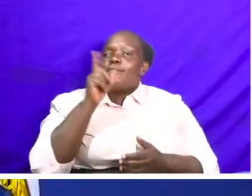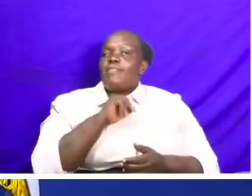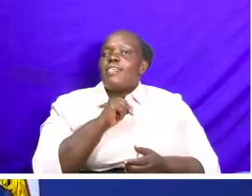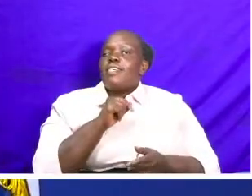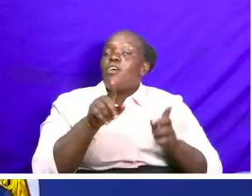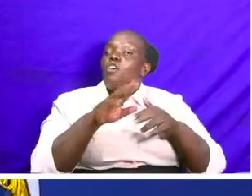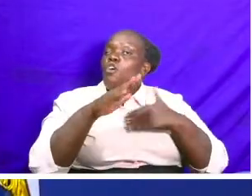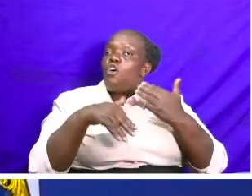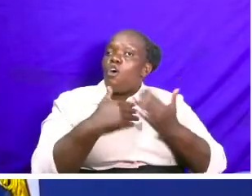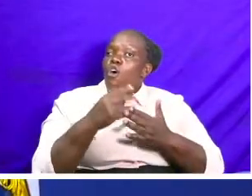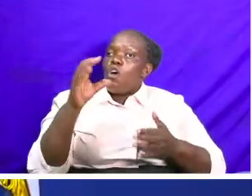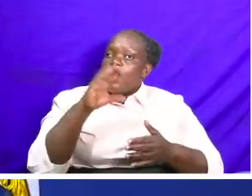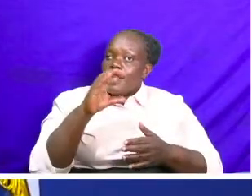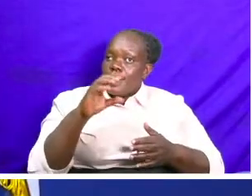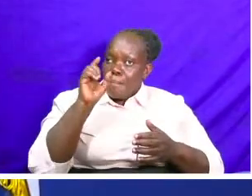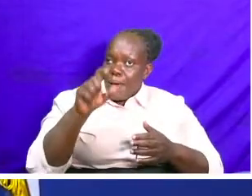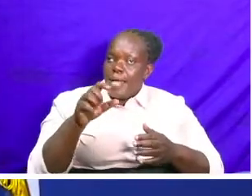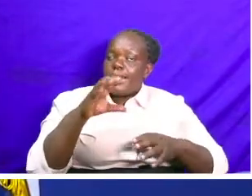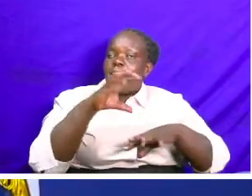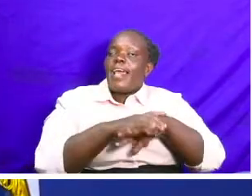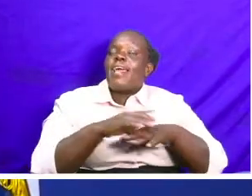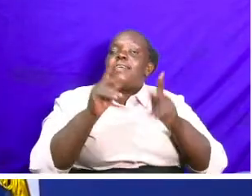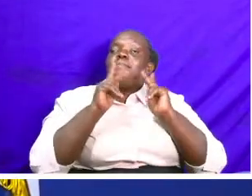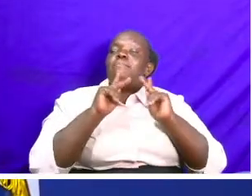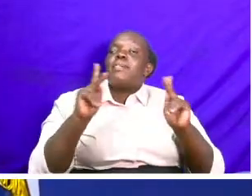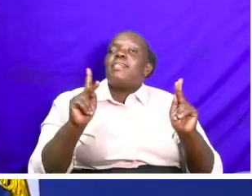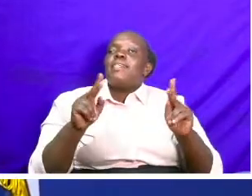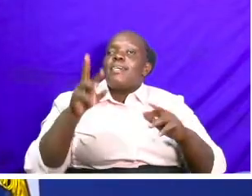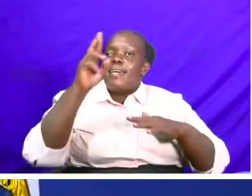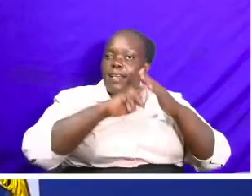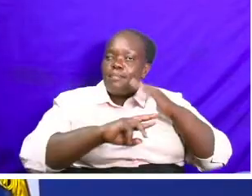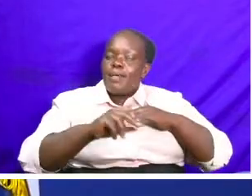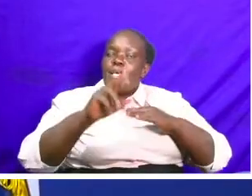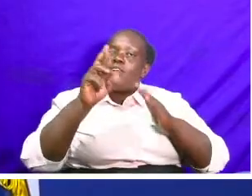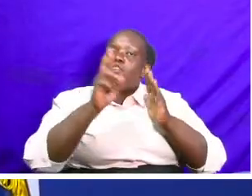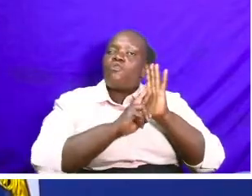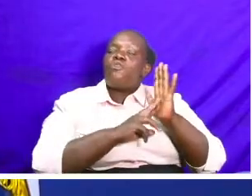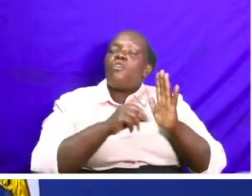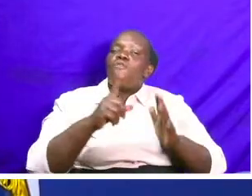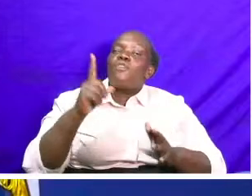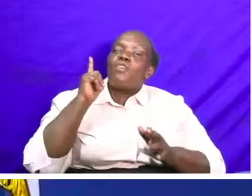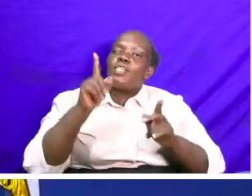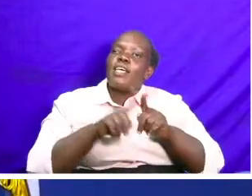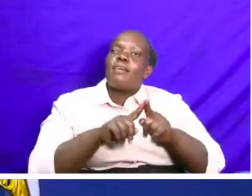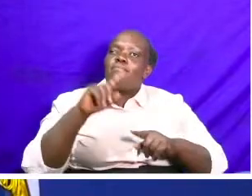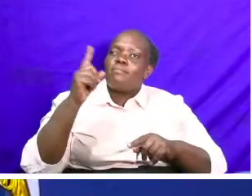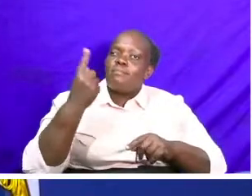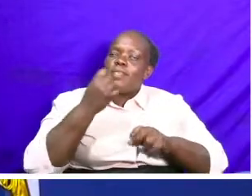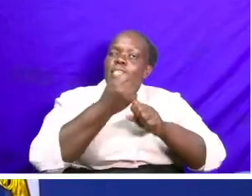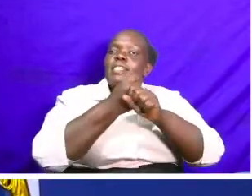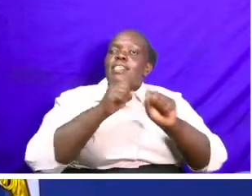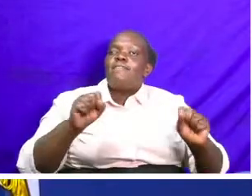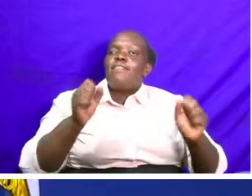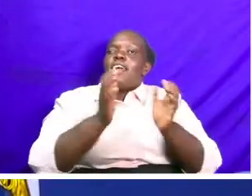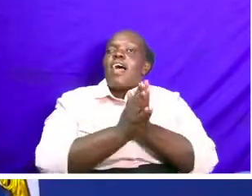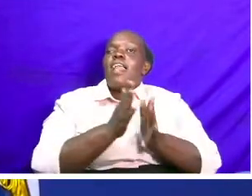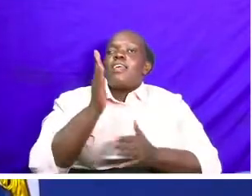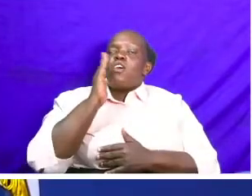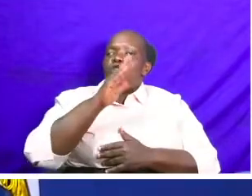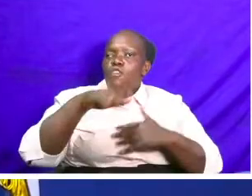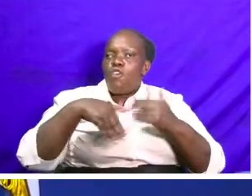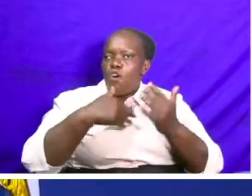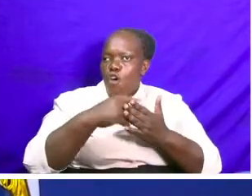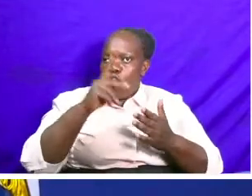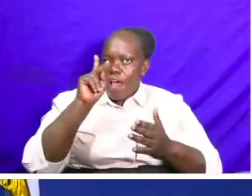All citizens must uphold peace, respect the rule of law, and prioritize the safety and security of all